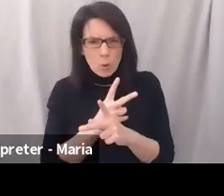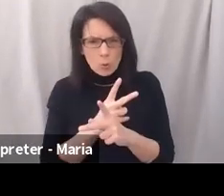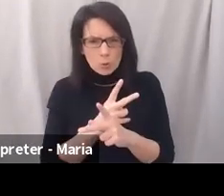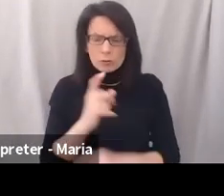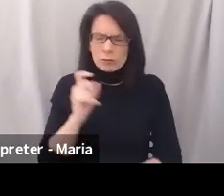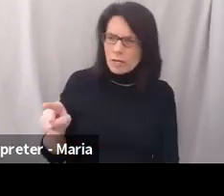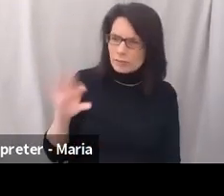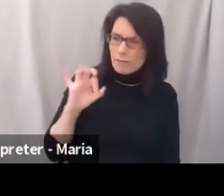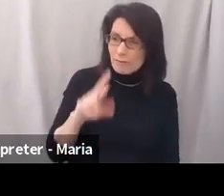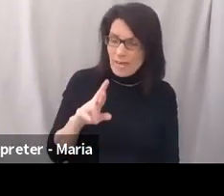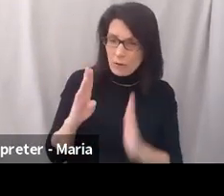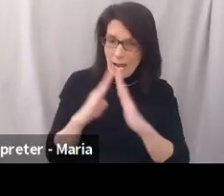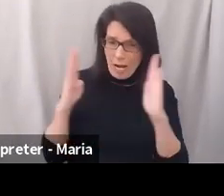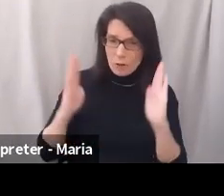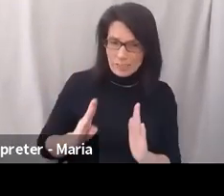housing?